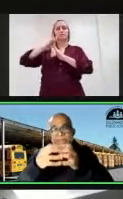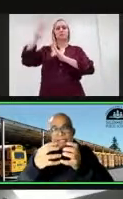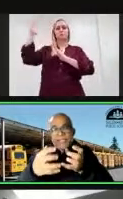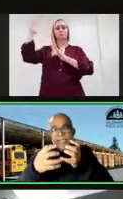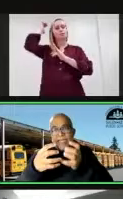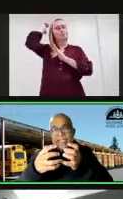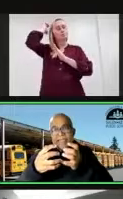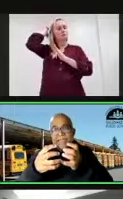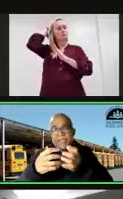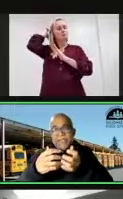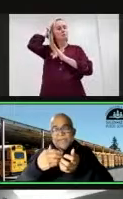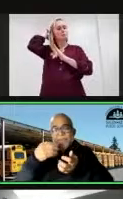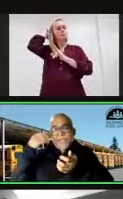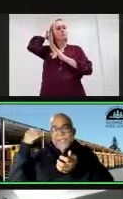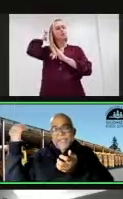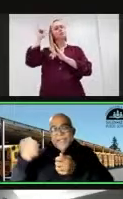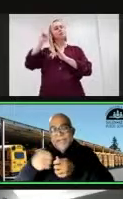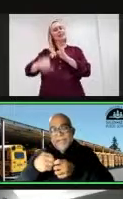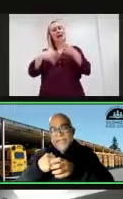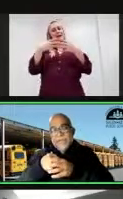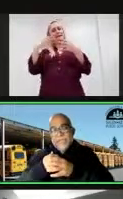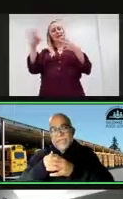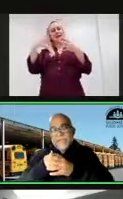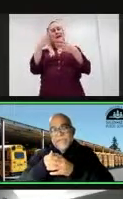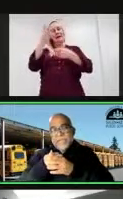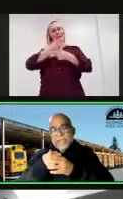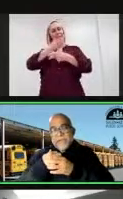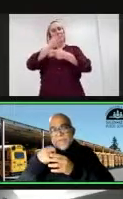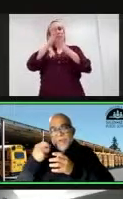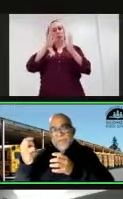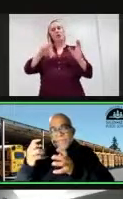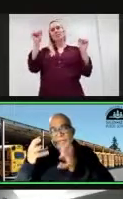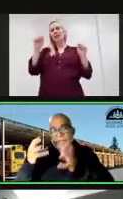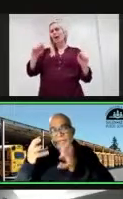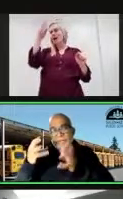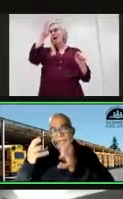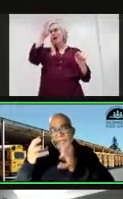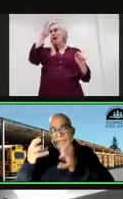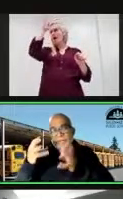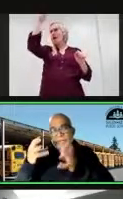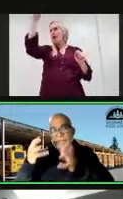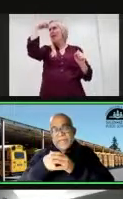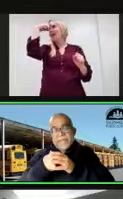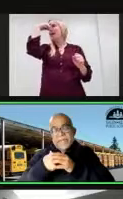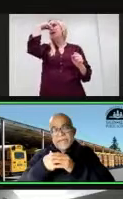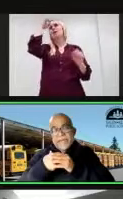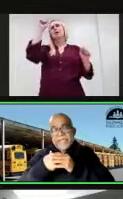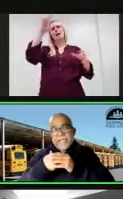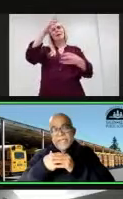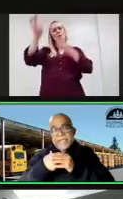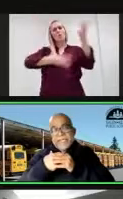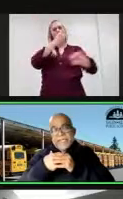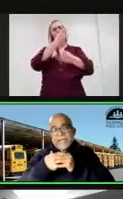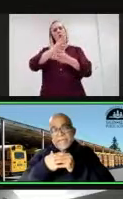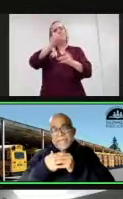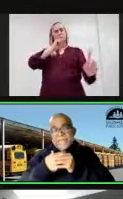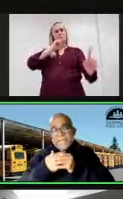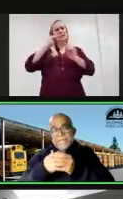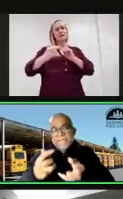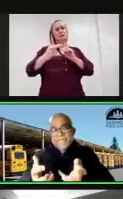to be the gatekeeper who can think innovative, think of global perspective and cutting edge and get our